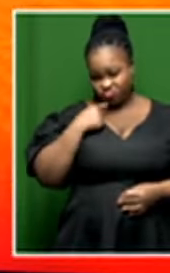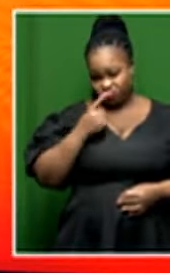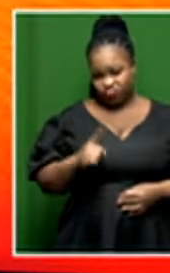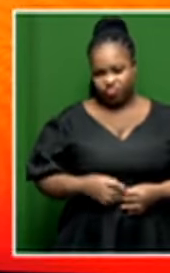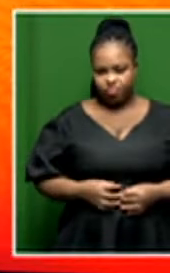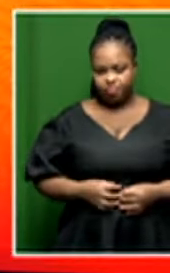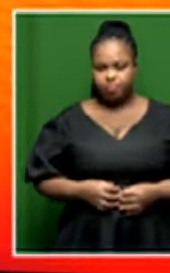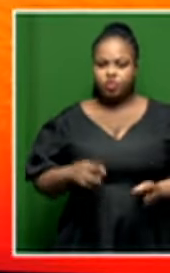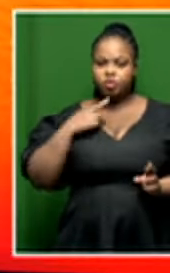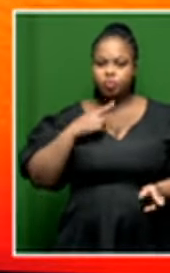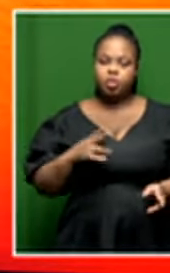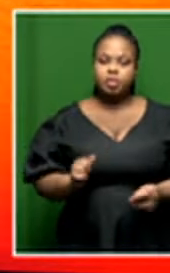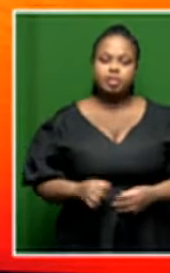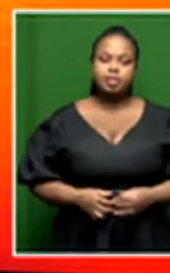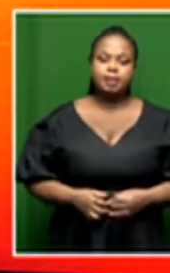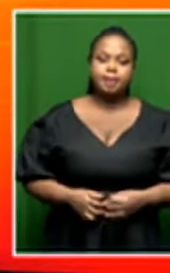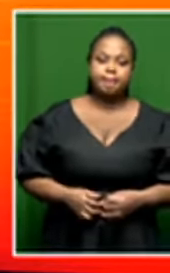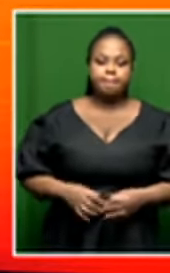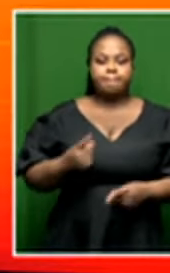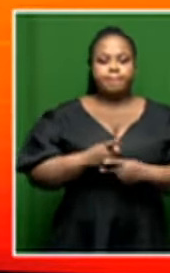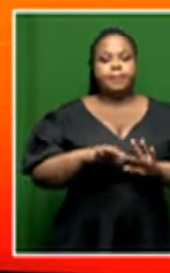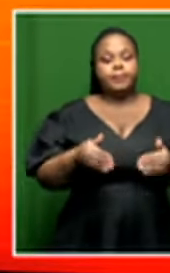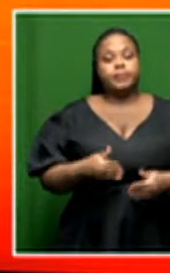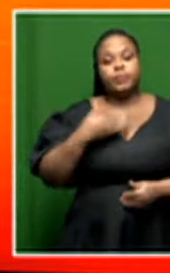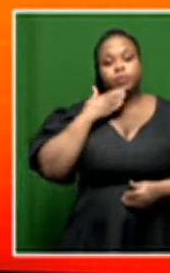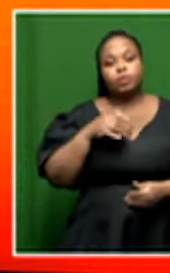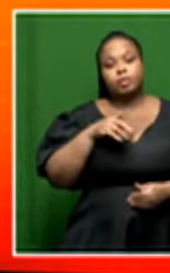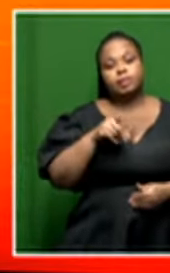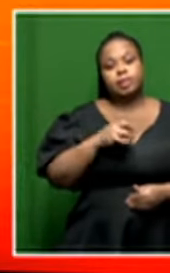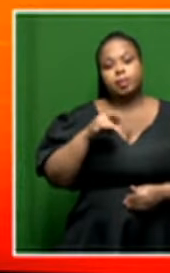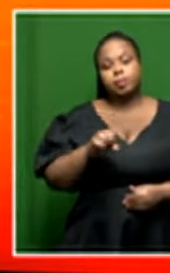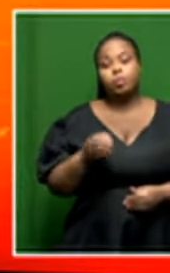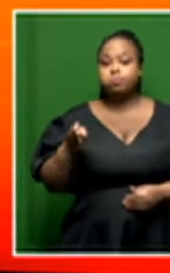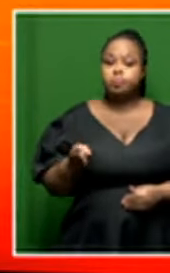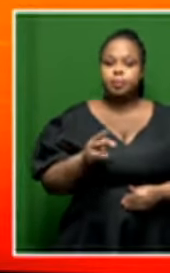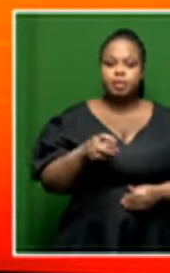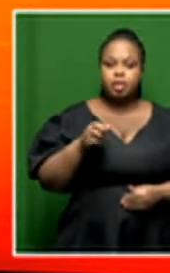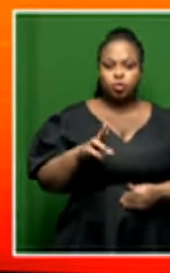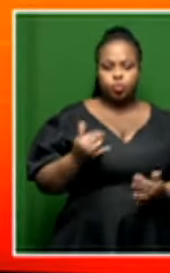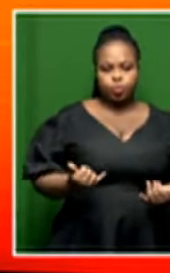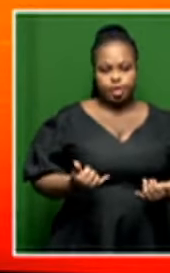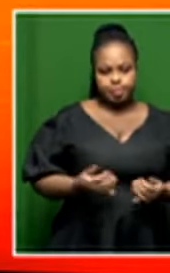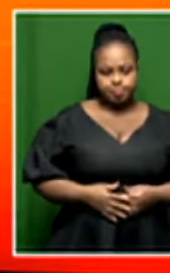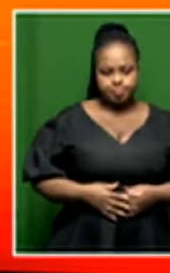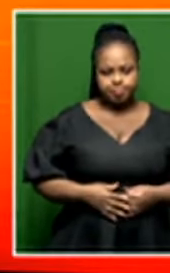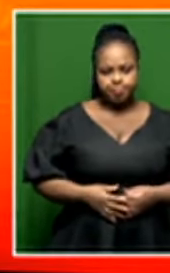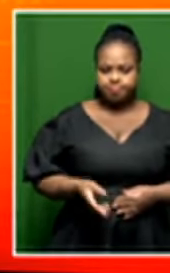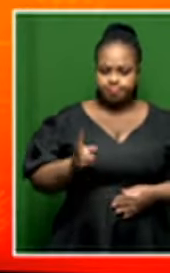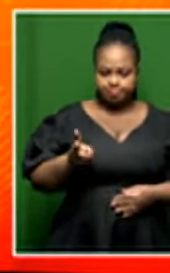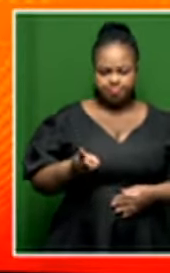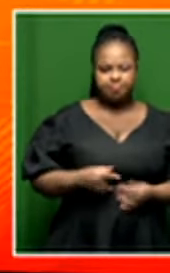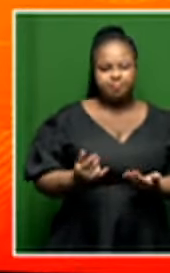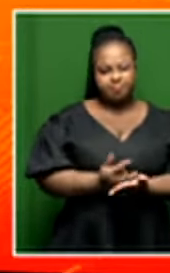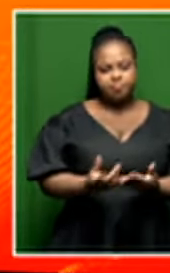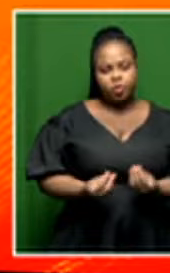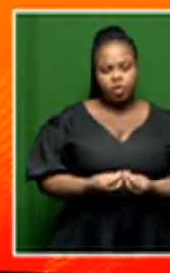in terms of his report. So being laid to rest, Tsepo Tshola out in Maseru today. So we will again be